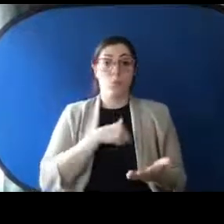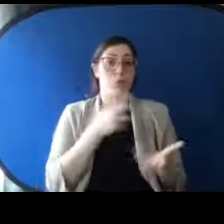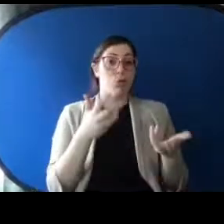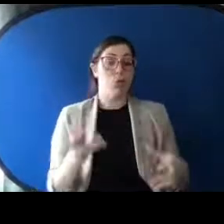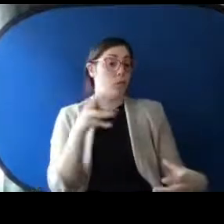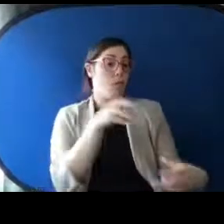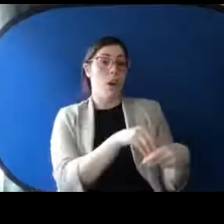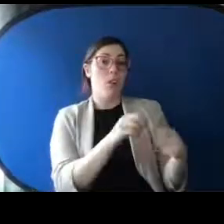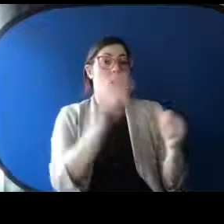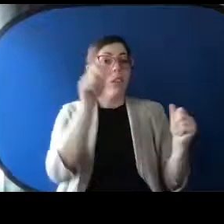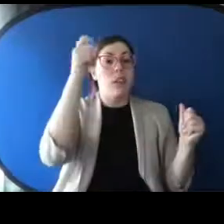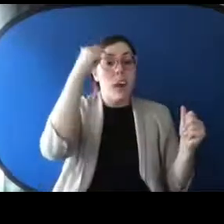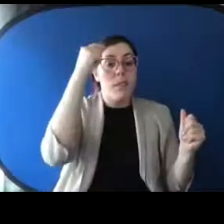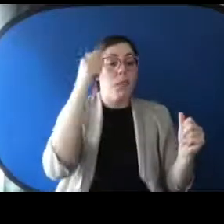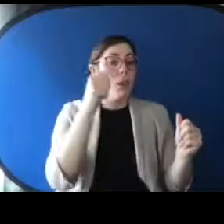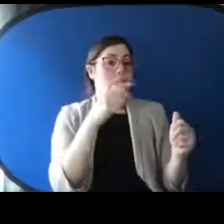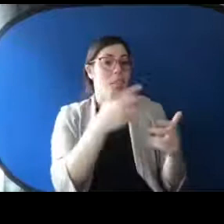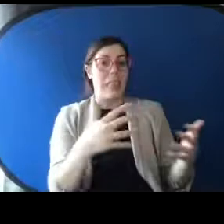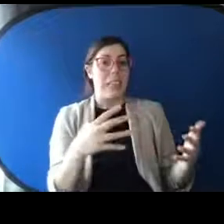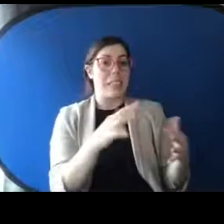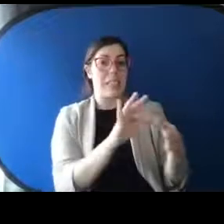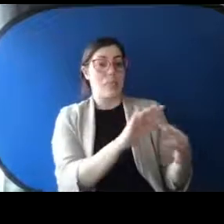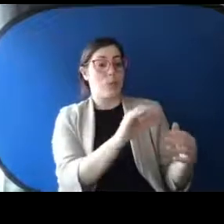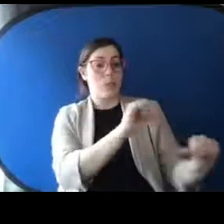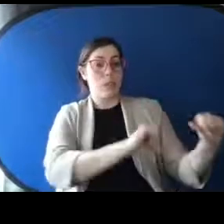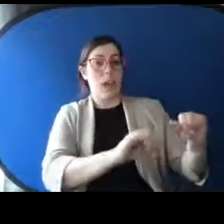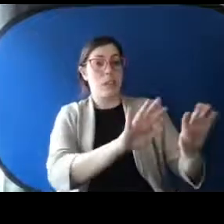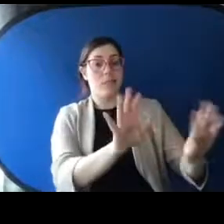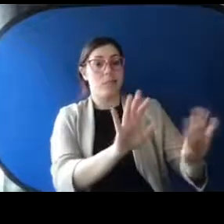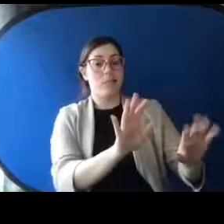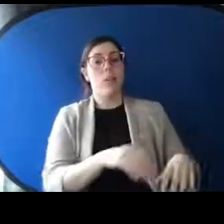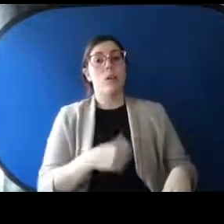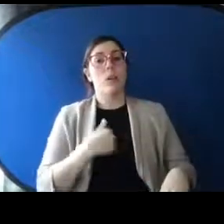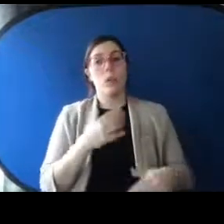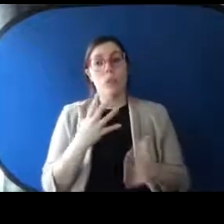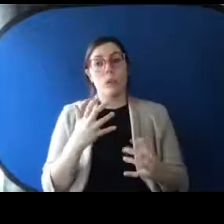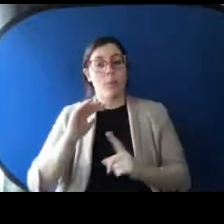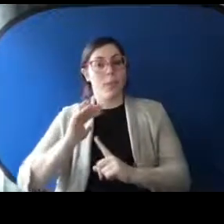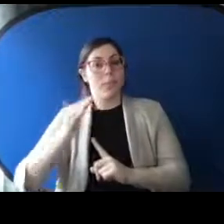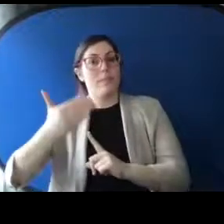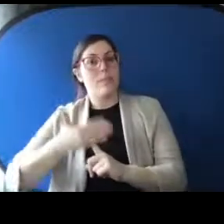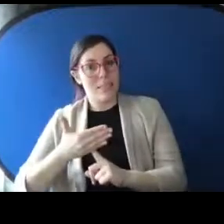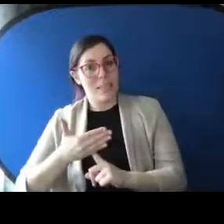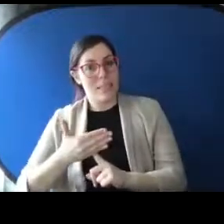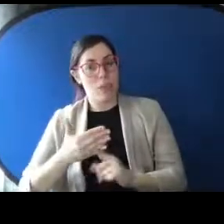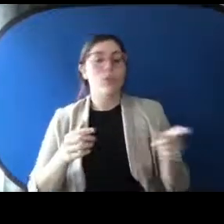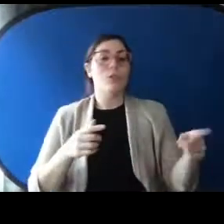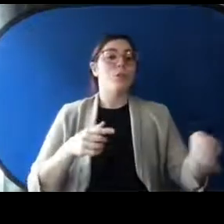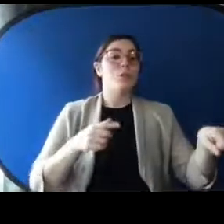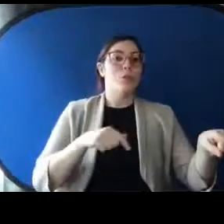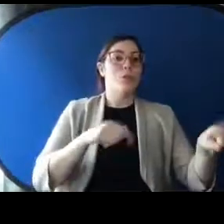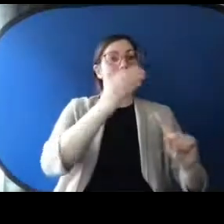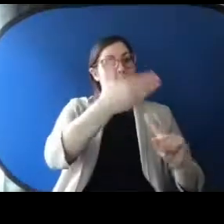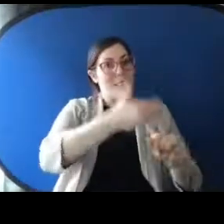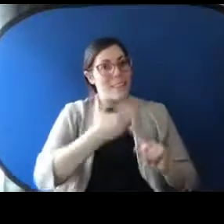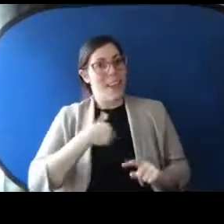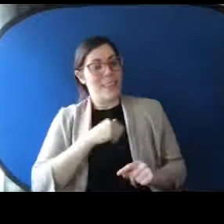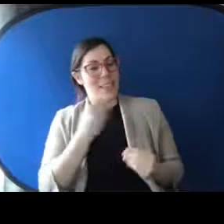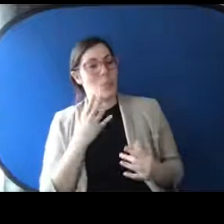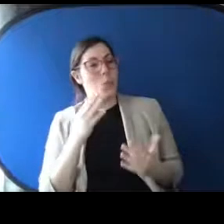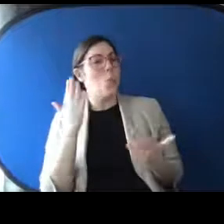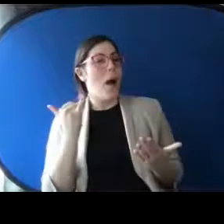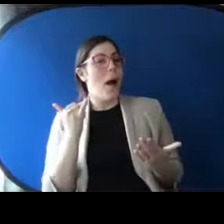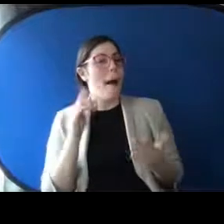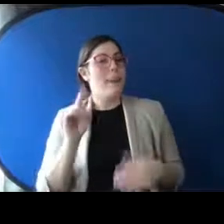anything other than doing the science. And so we have to be convincing about why data licensing should just become a normal piece of doing